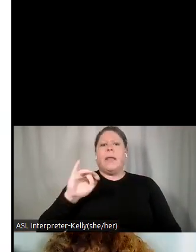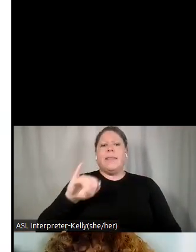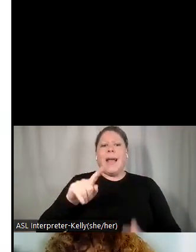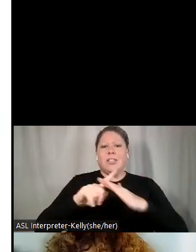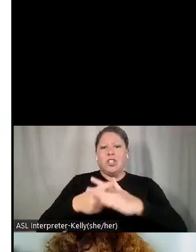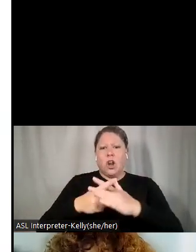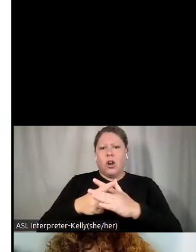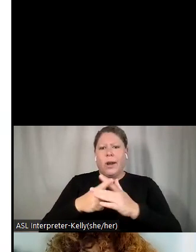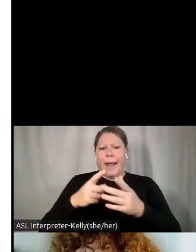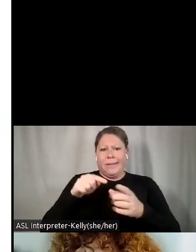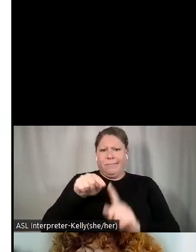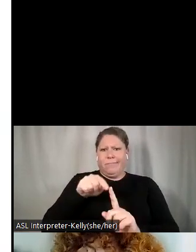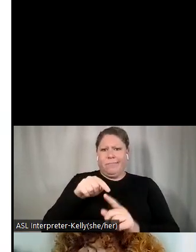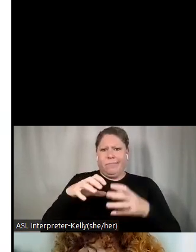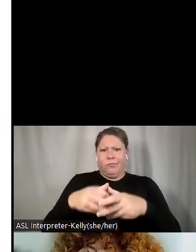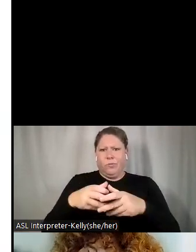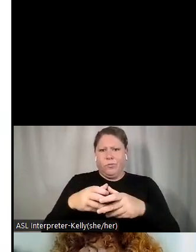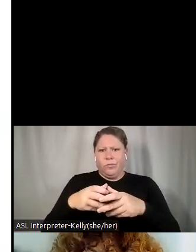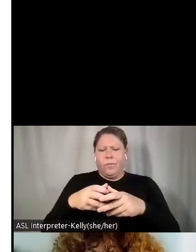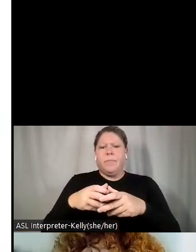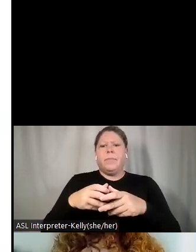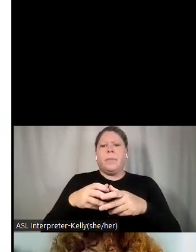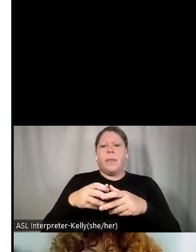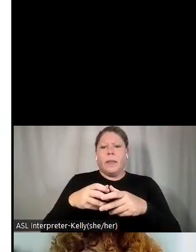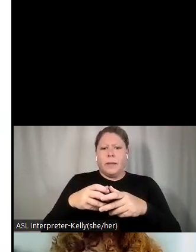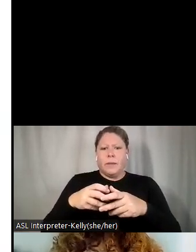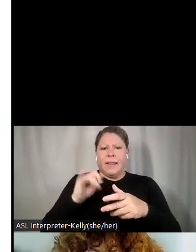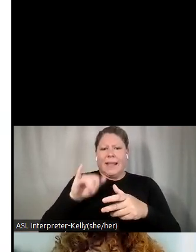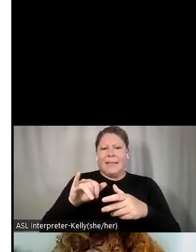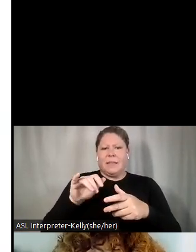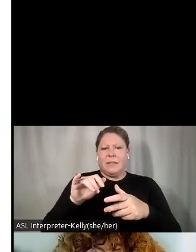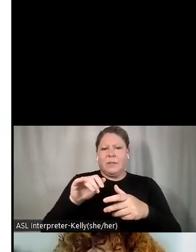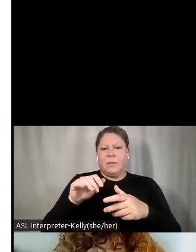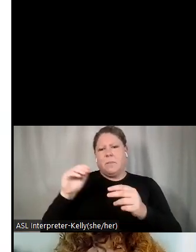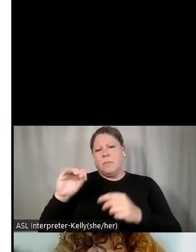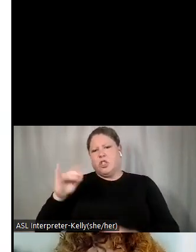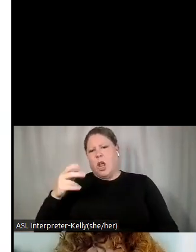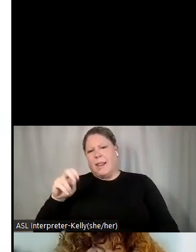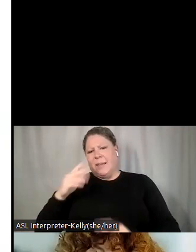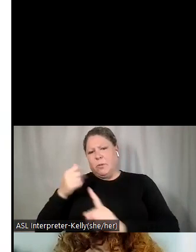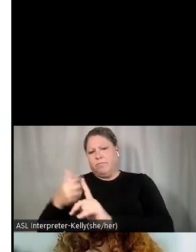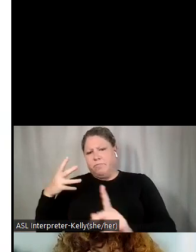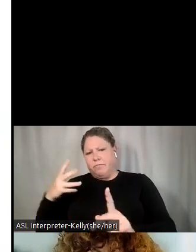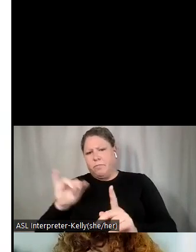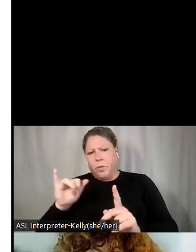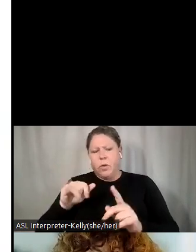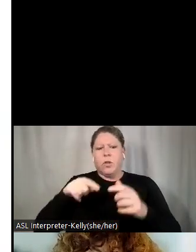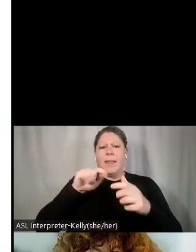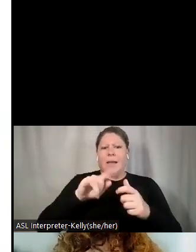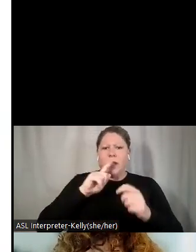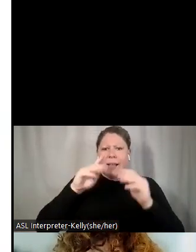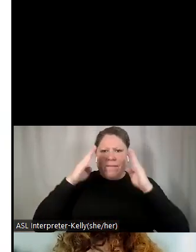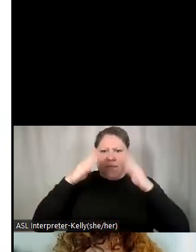effort. So the first steps of that A3, and you'll hear more about that from Jonathan in a moment, were really focused on internal to